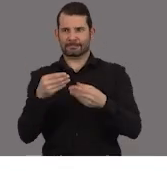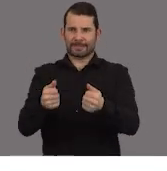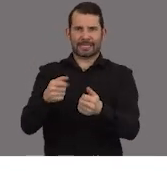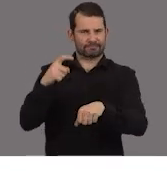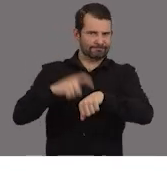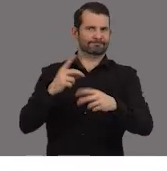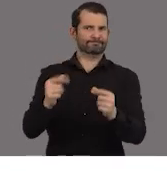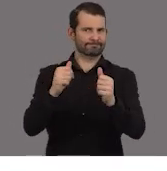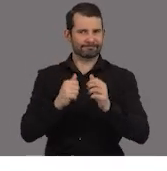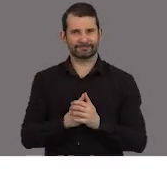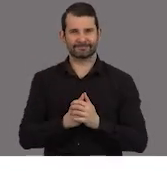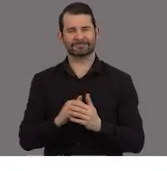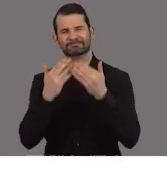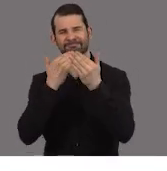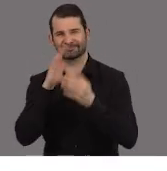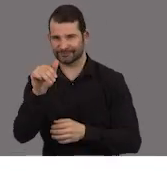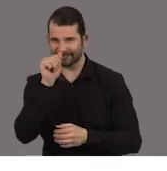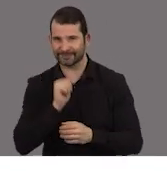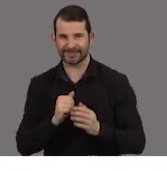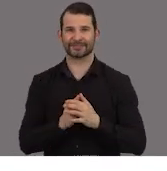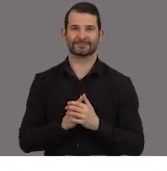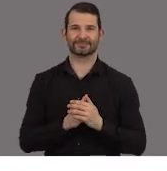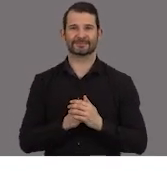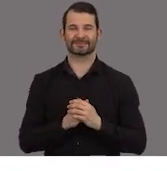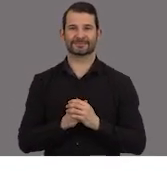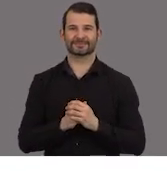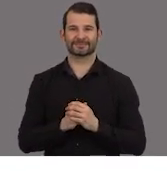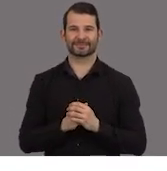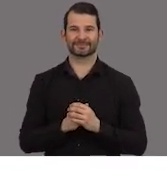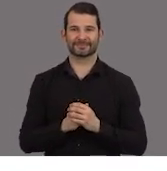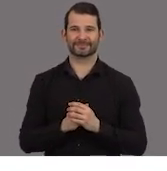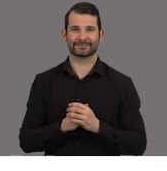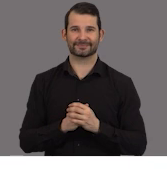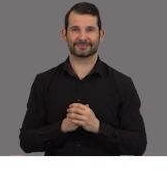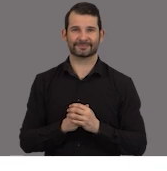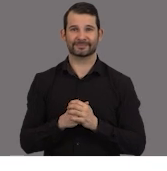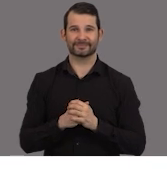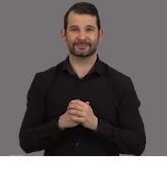timely manner. Thank you for your patience.